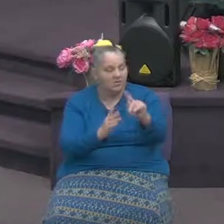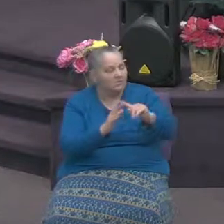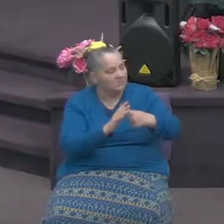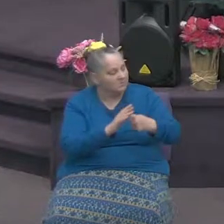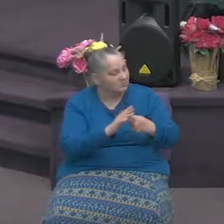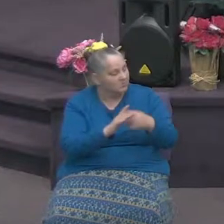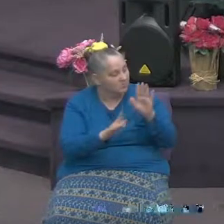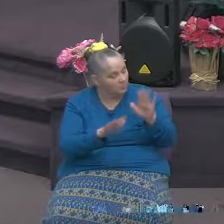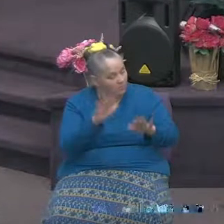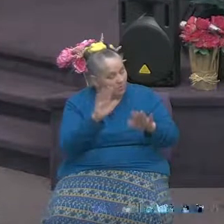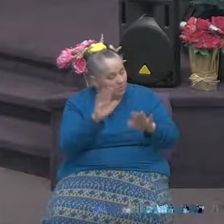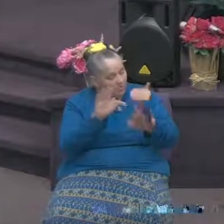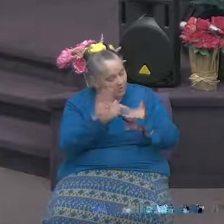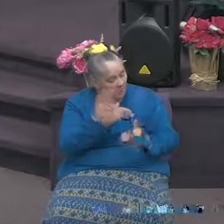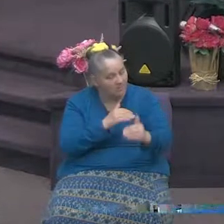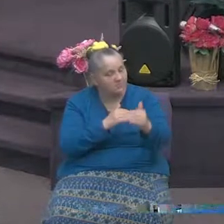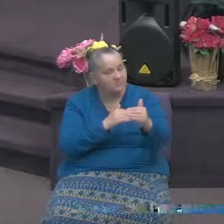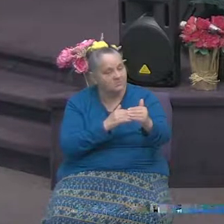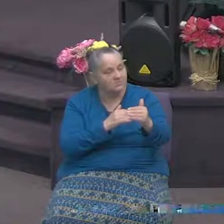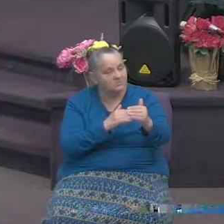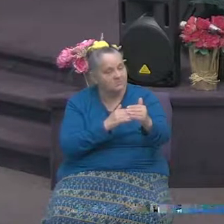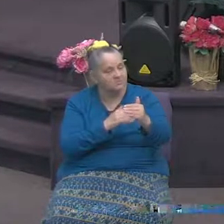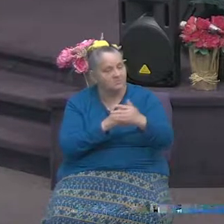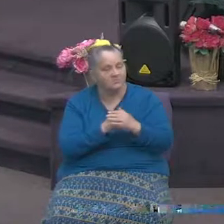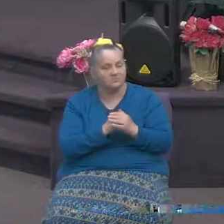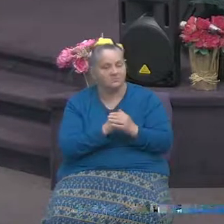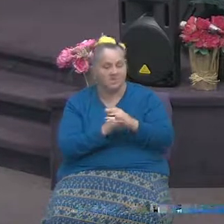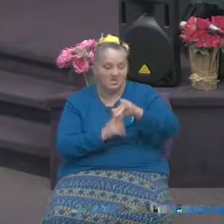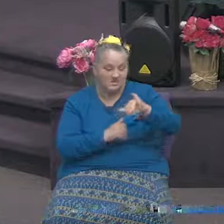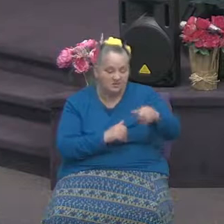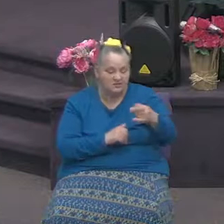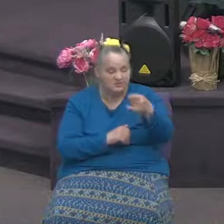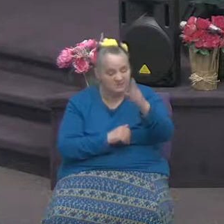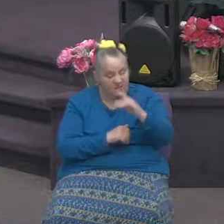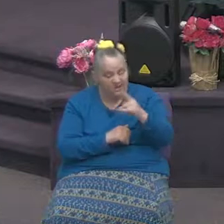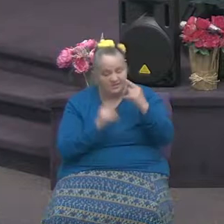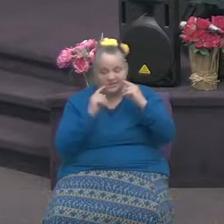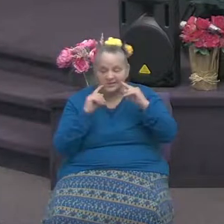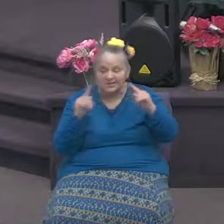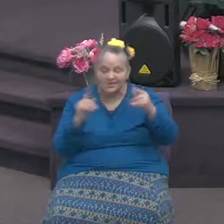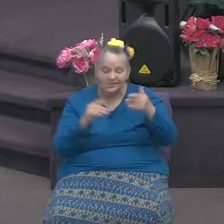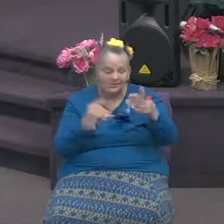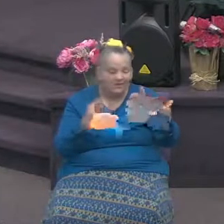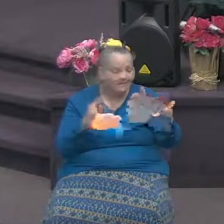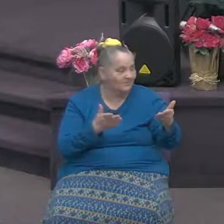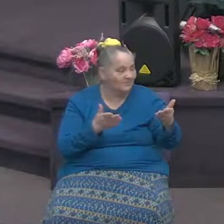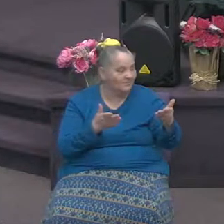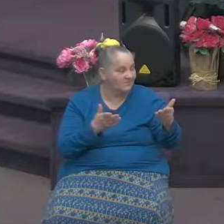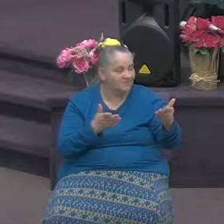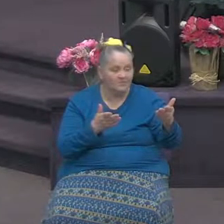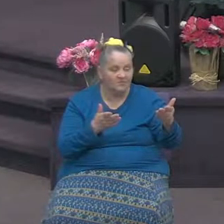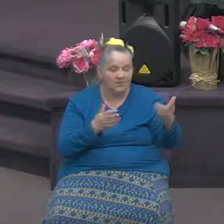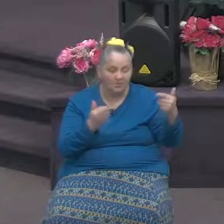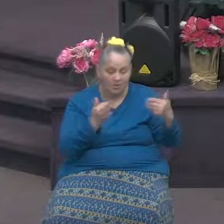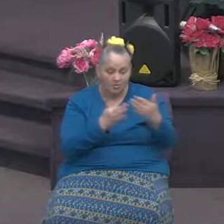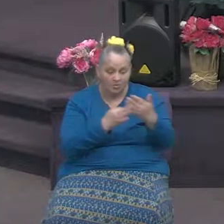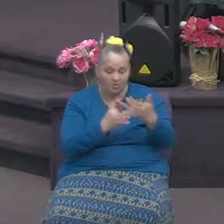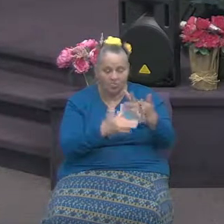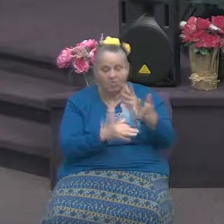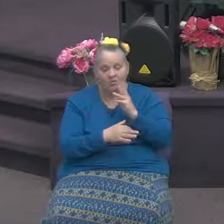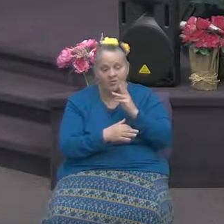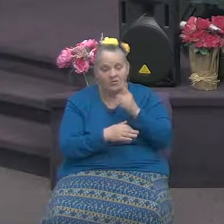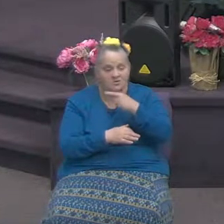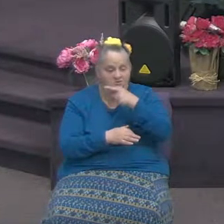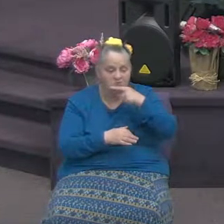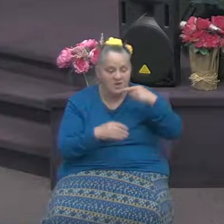to walk forward, just as God had declared to them, they went through the waters on